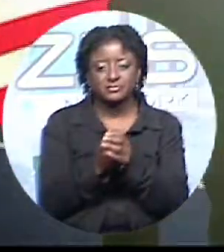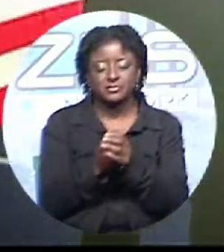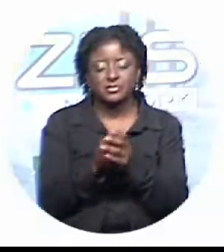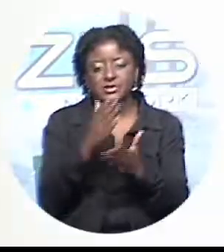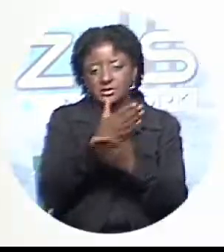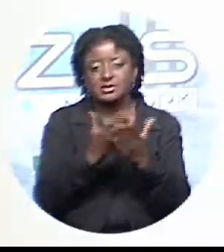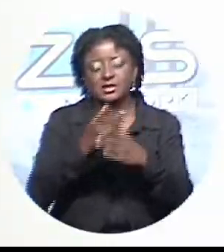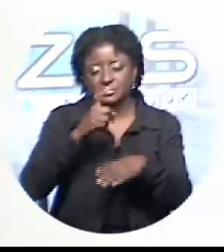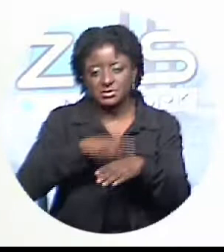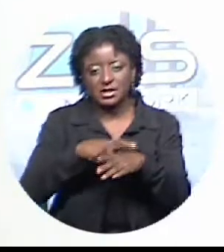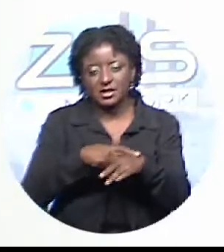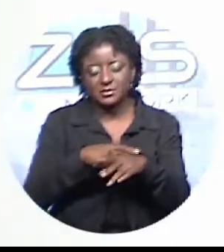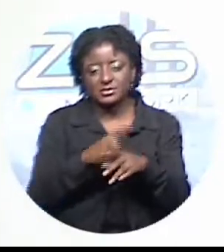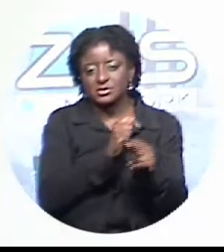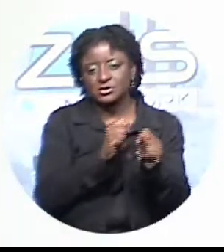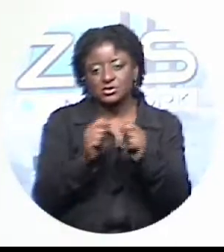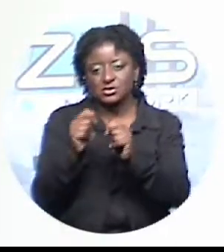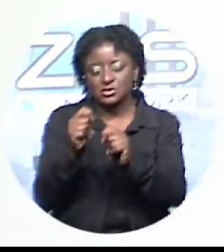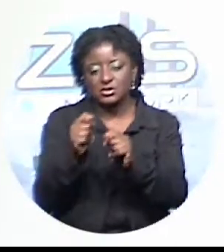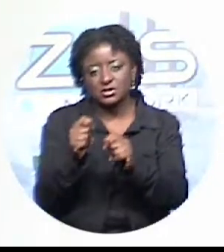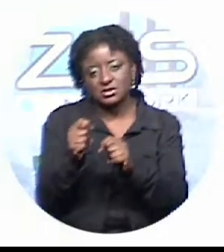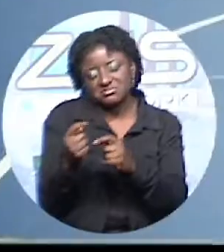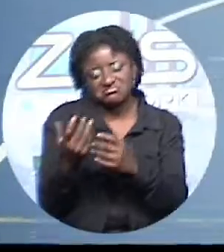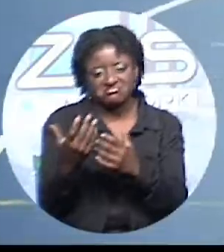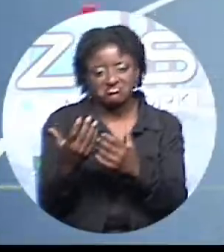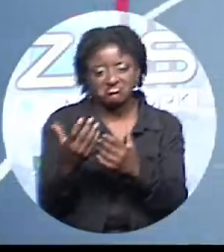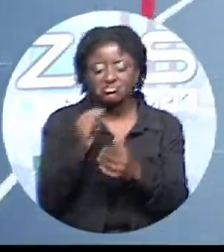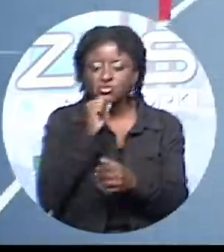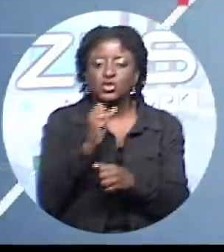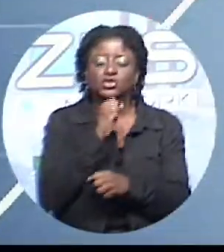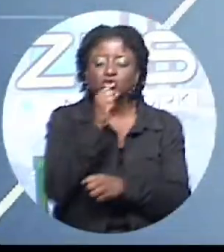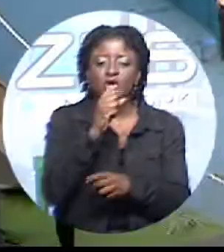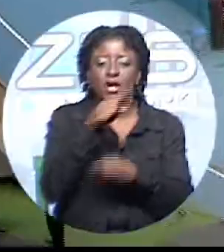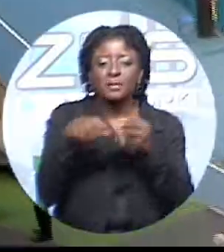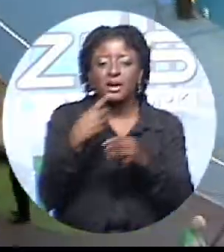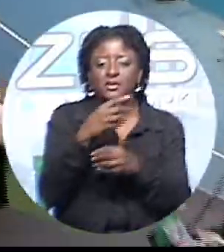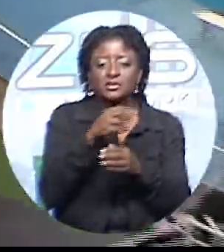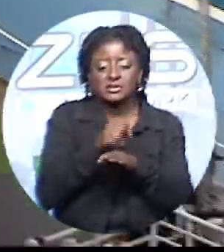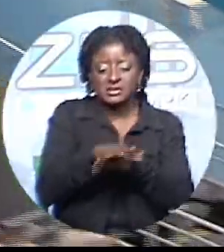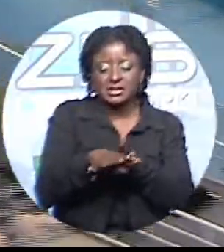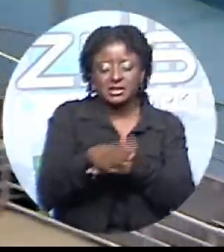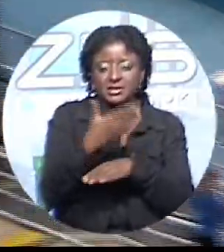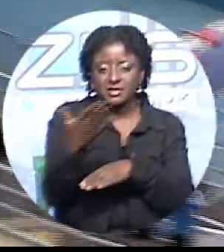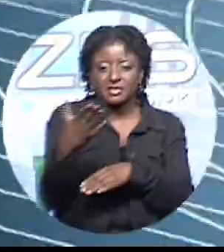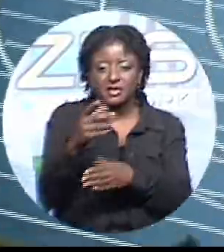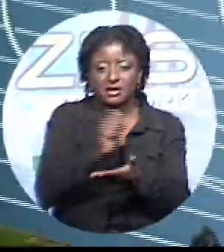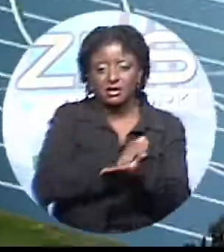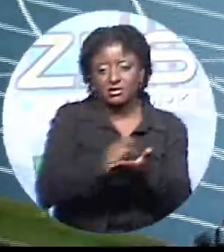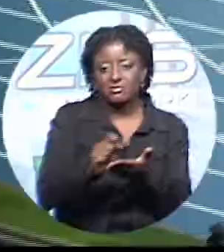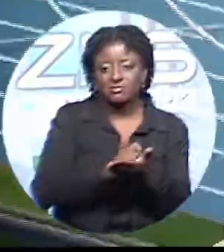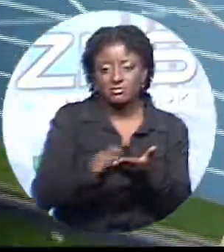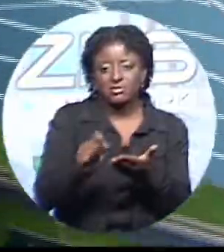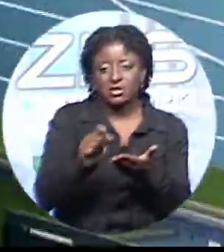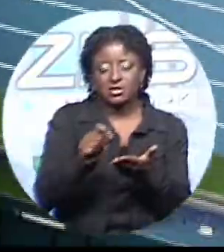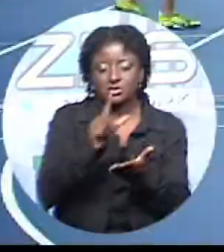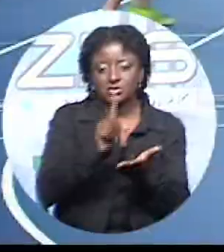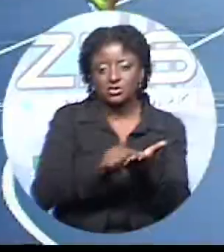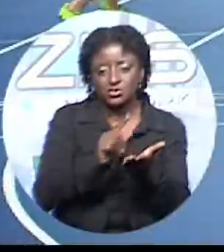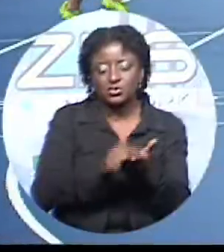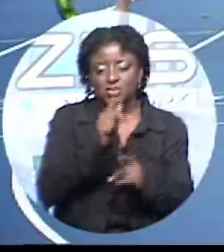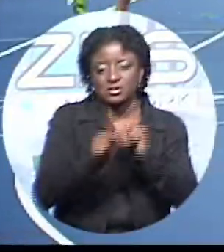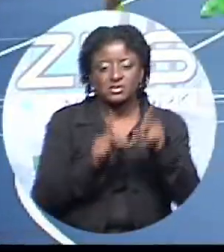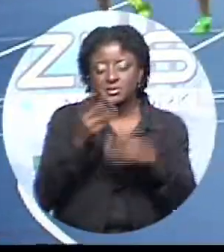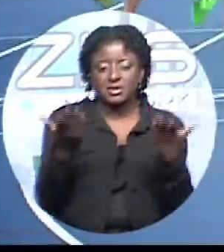bit hesitating about sending their journalists here. But there will be high media coverage